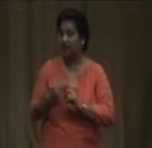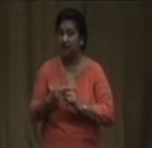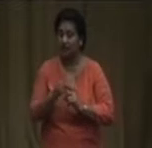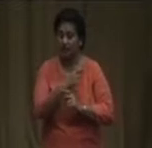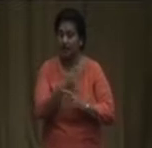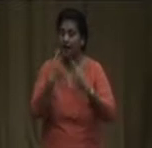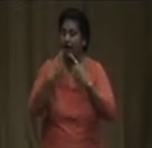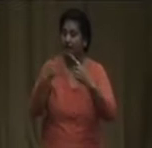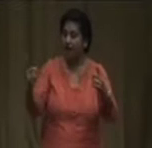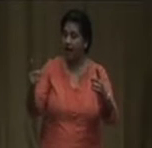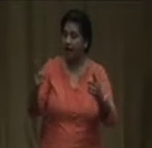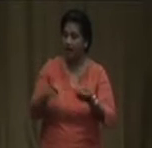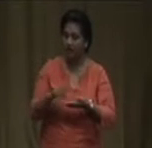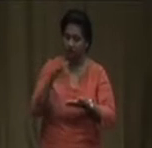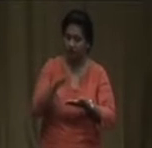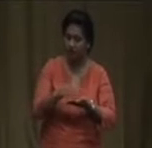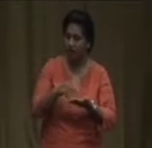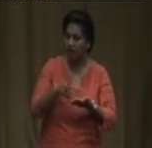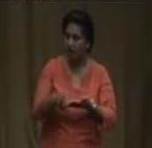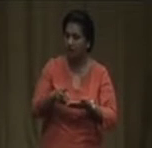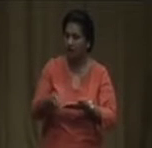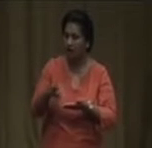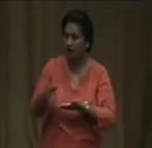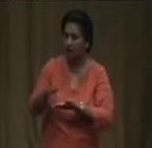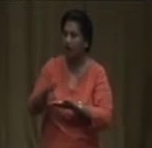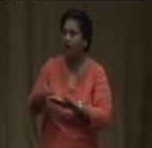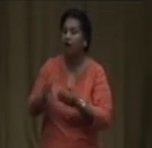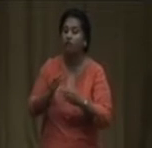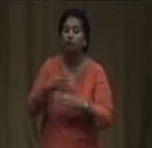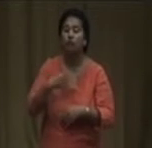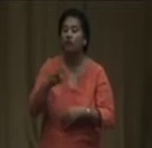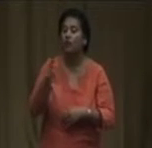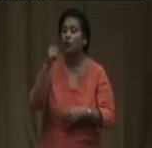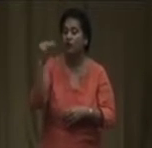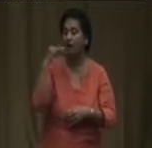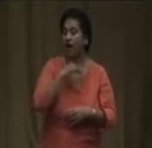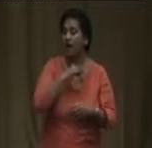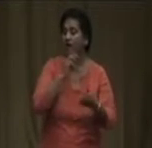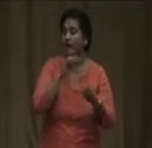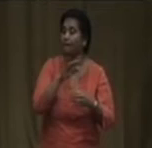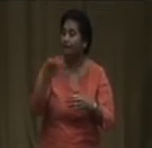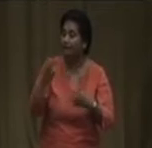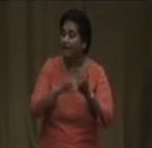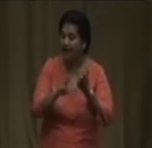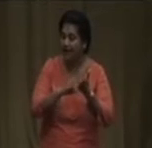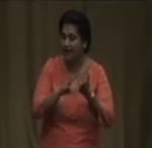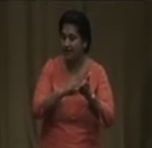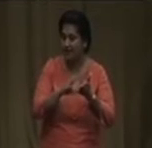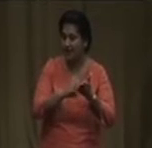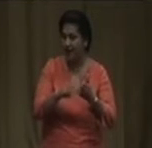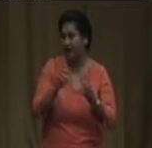announced cuts to a budget of £100 million. Now, to put that in context, that